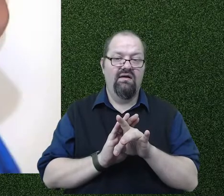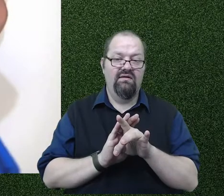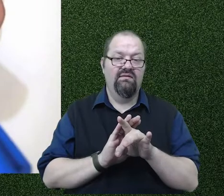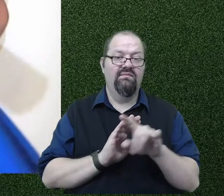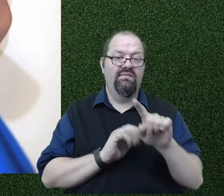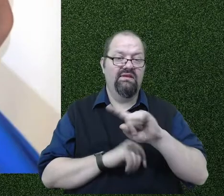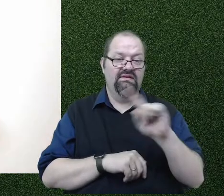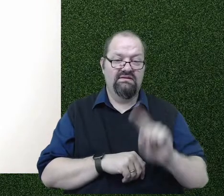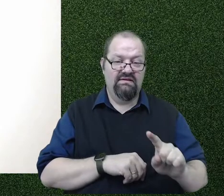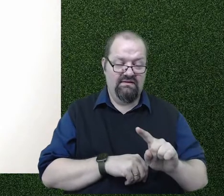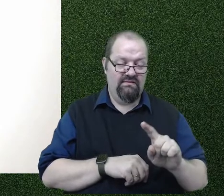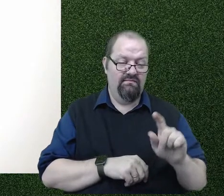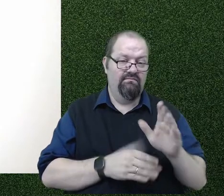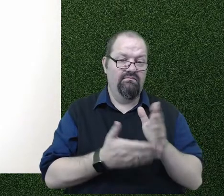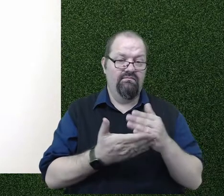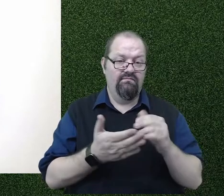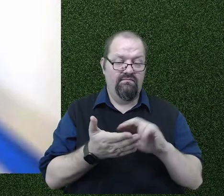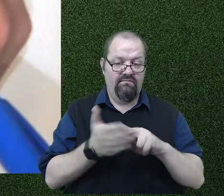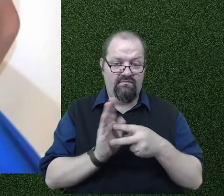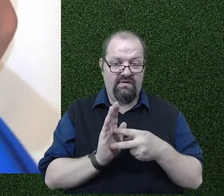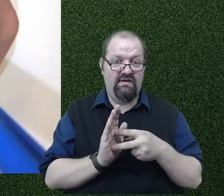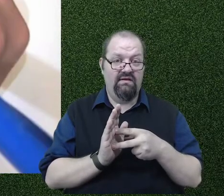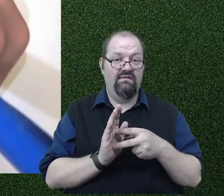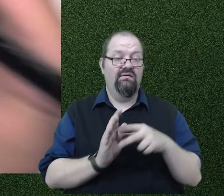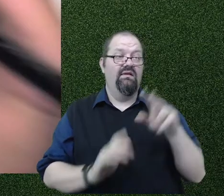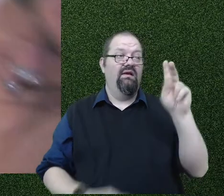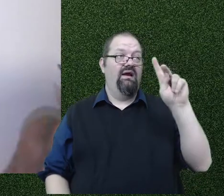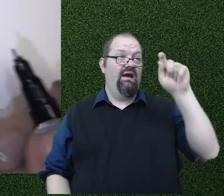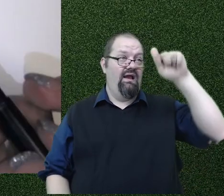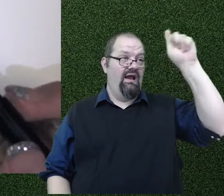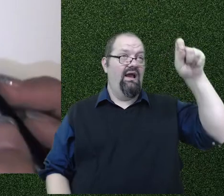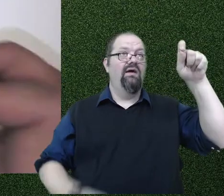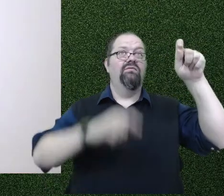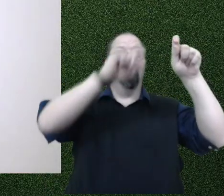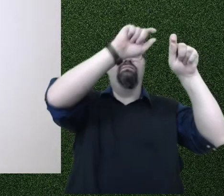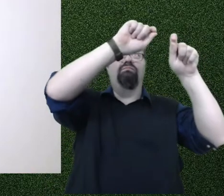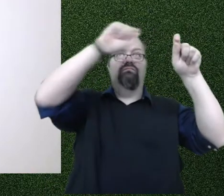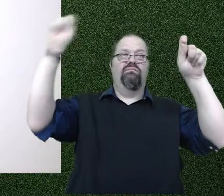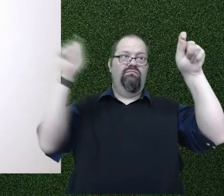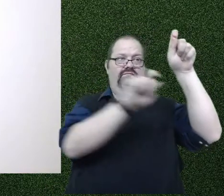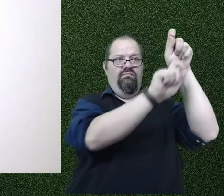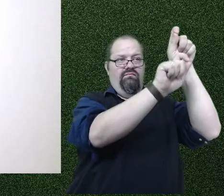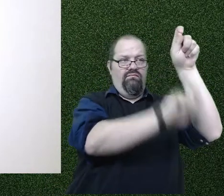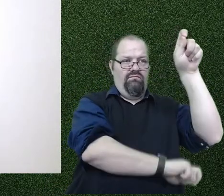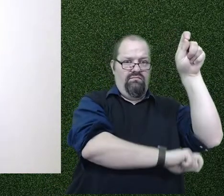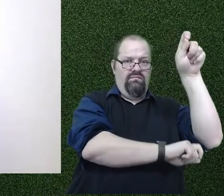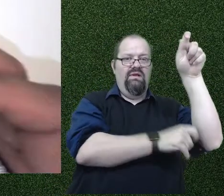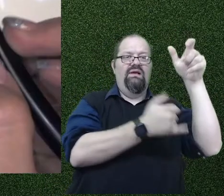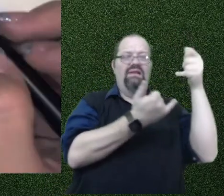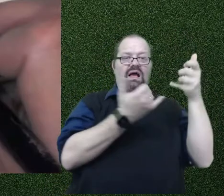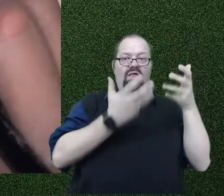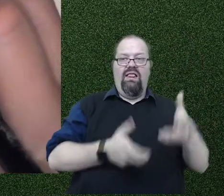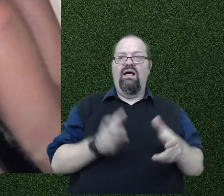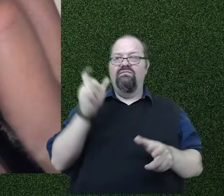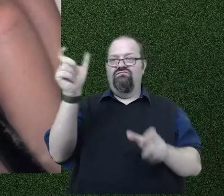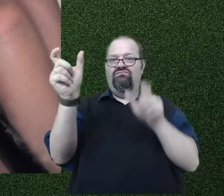we cross out the row and column containing k hat. You're going to have u1,